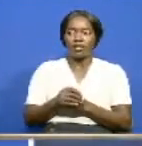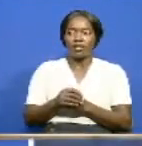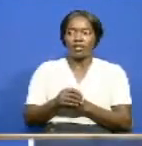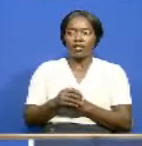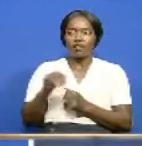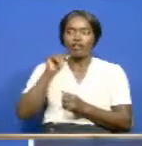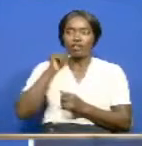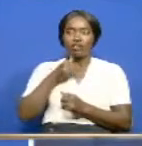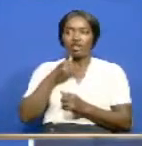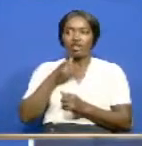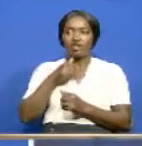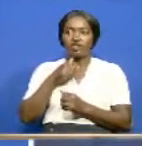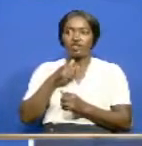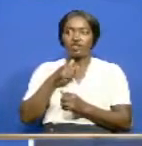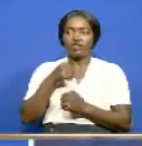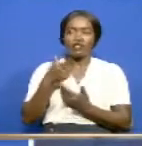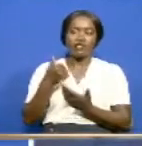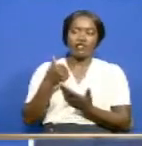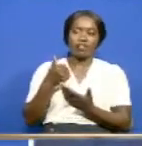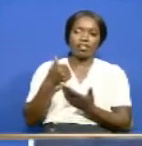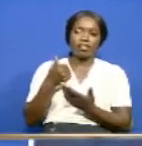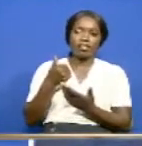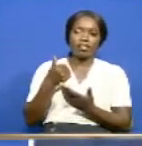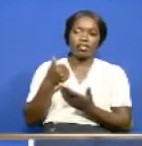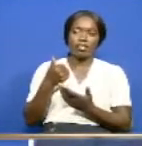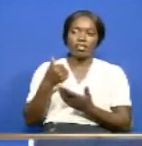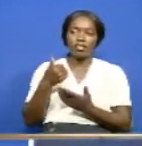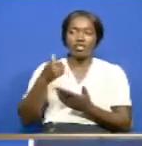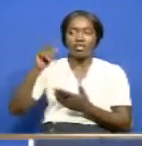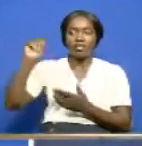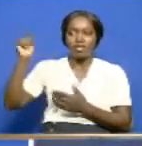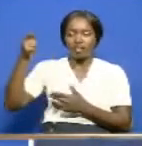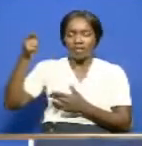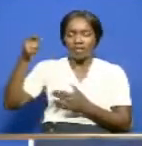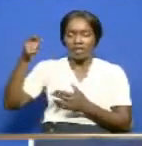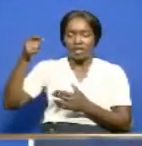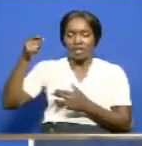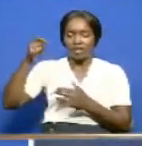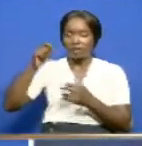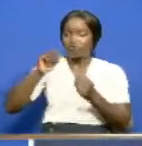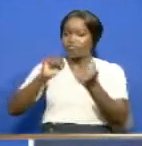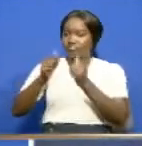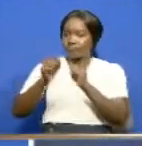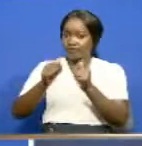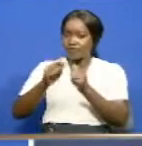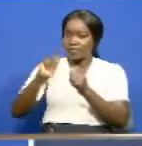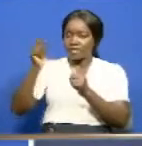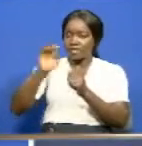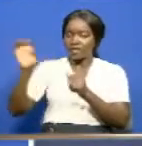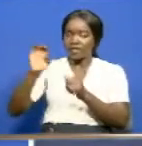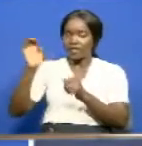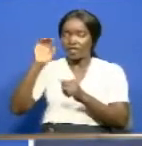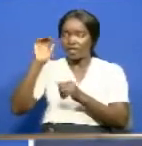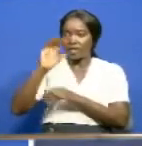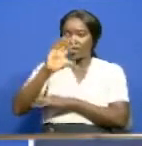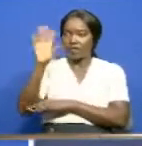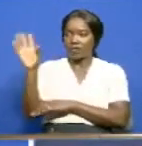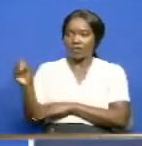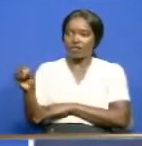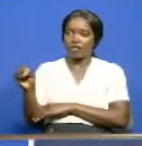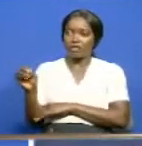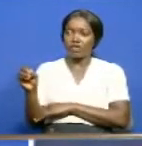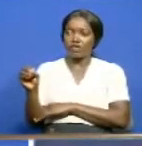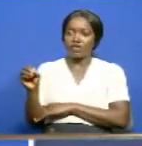to have some race in Kenya and in East Africa. This event is very